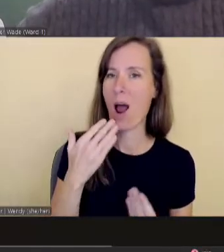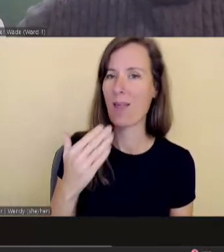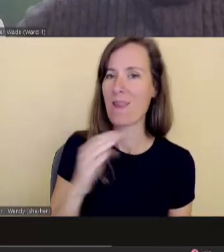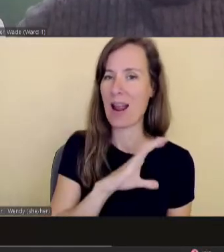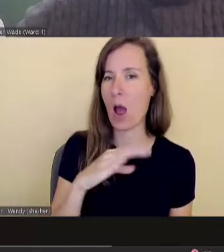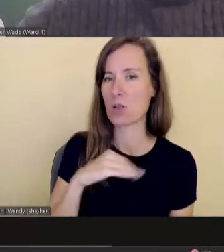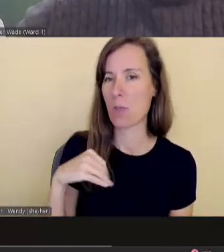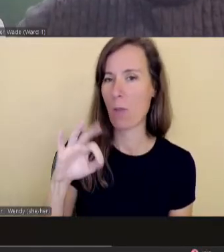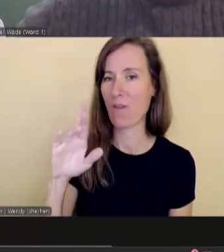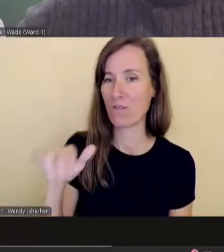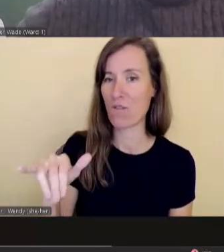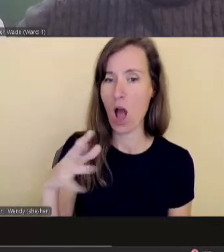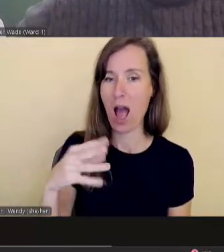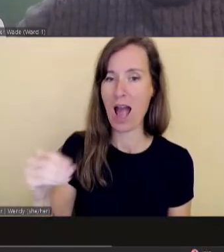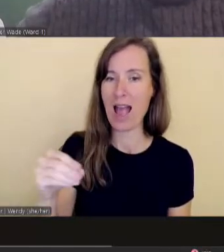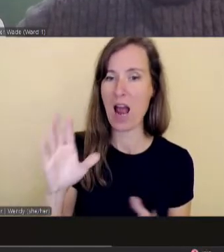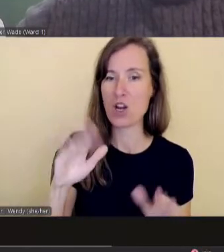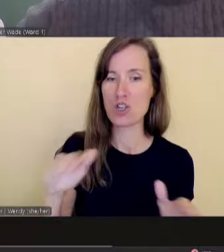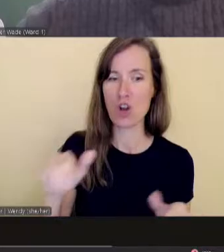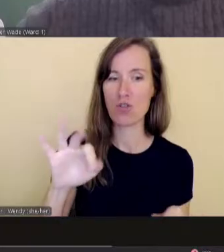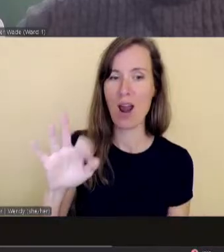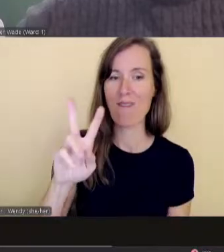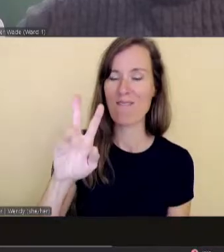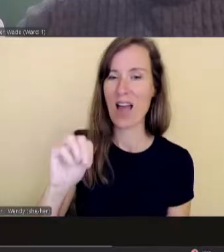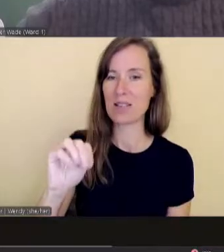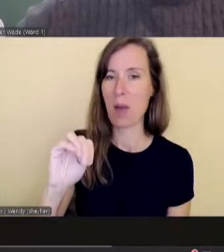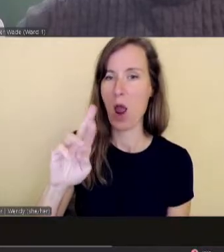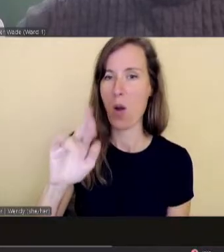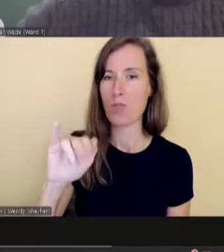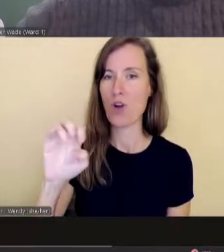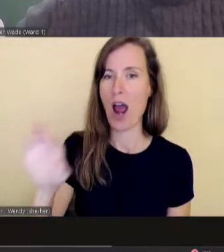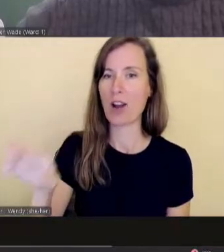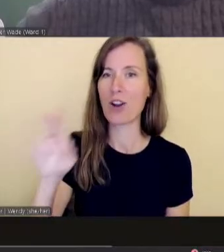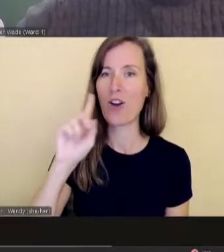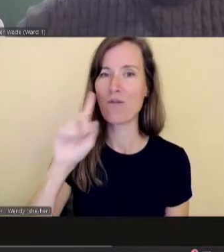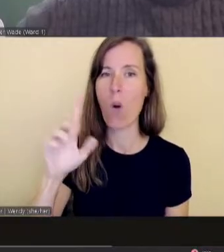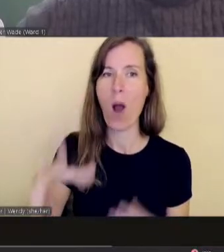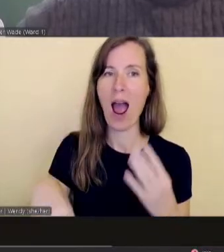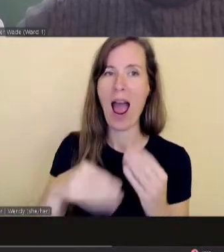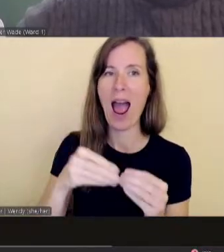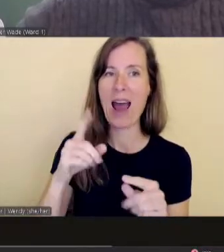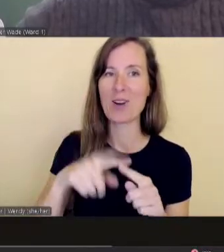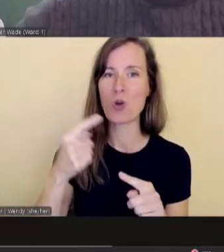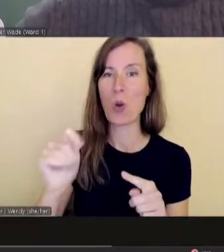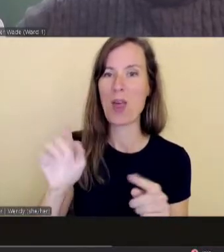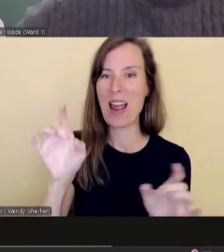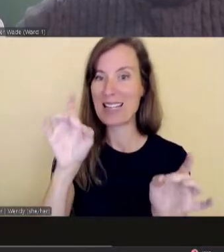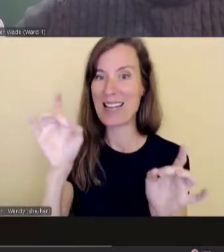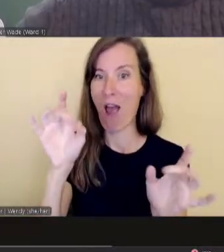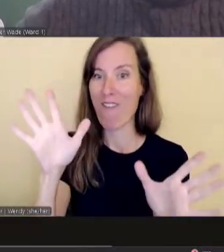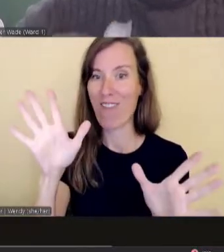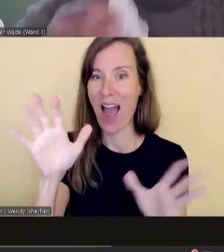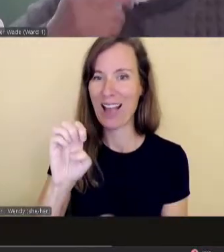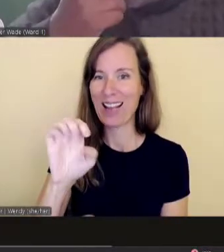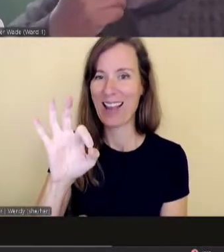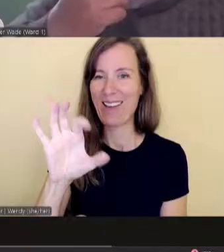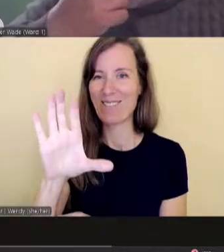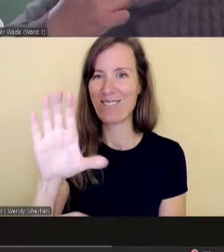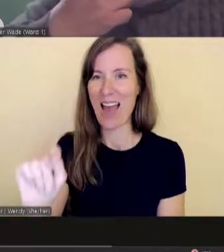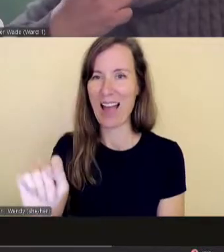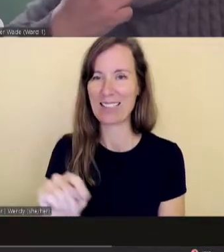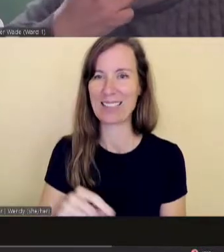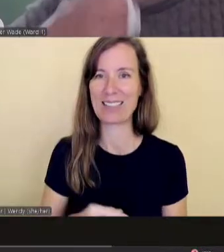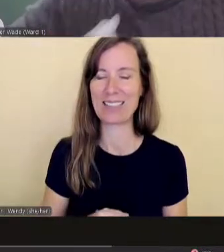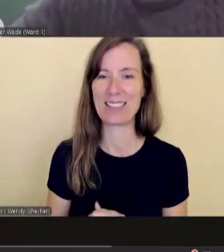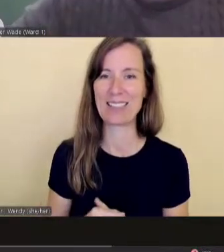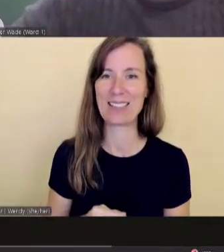of Vice Mayor Briner for adding to the terrifying effect. Is that the right word?